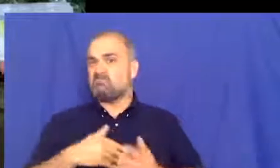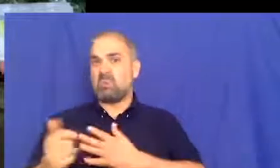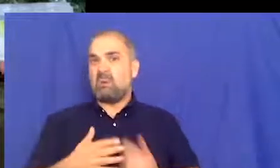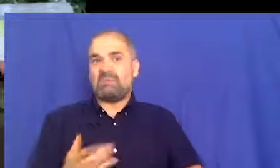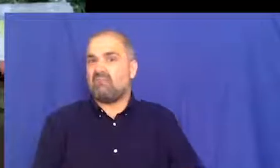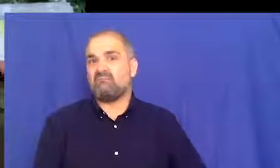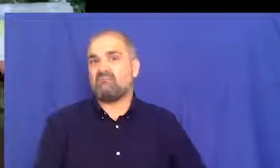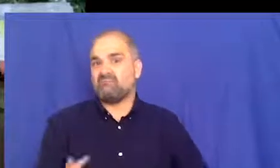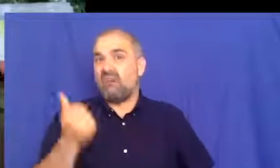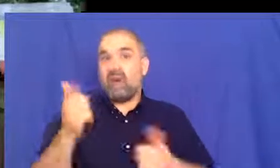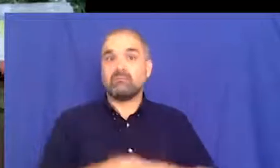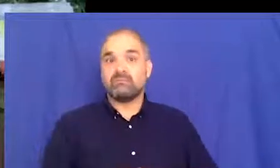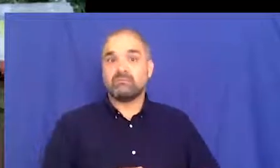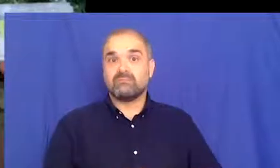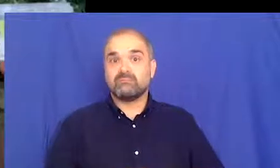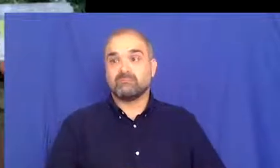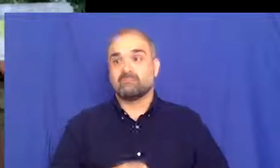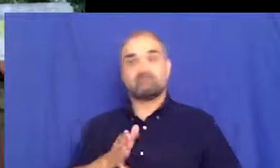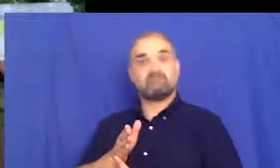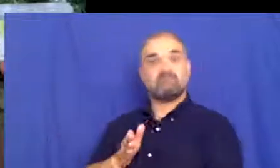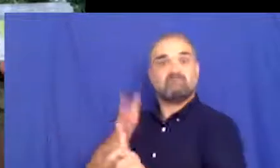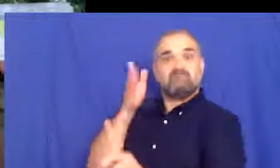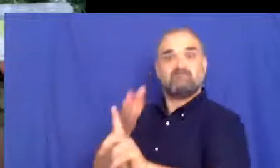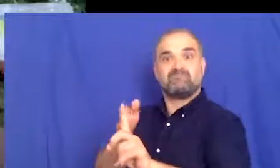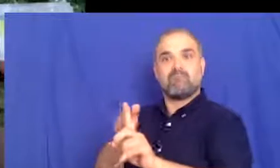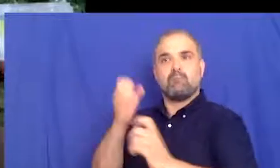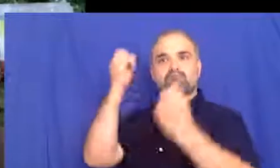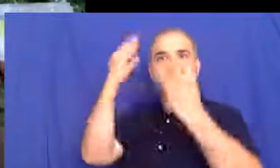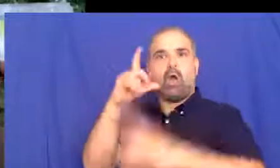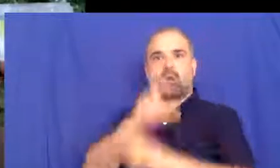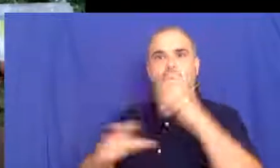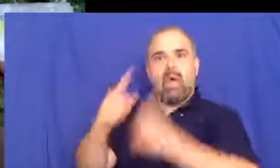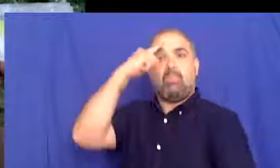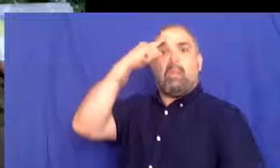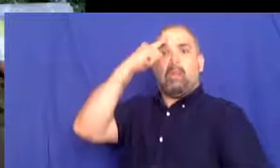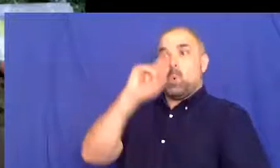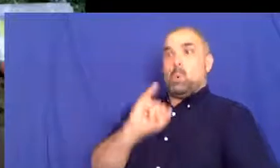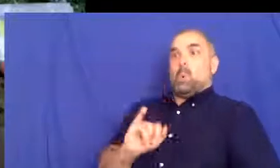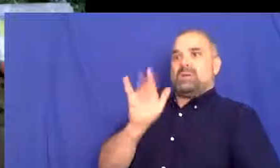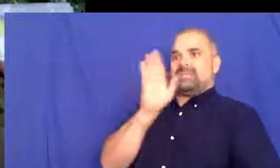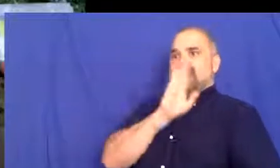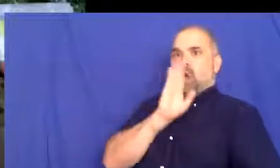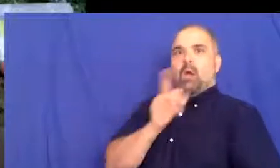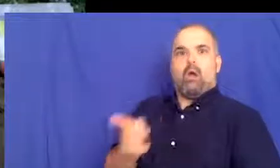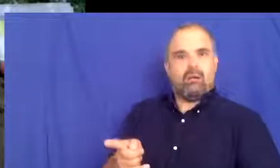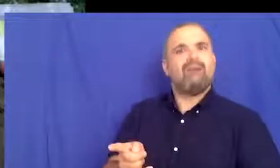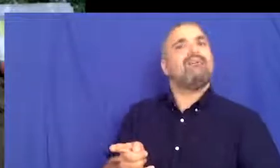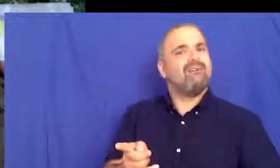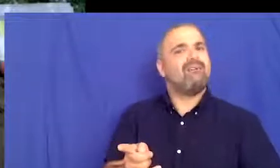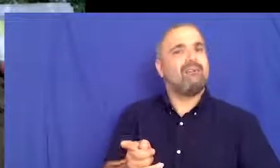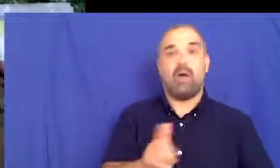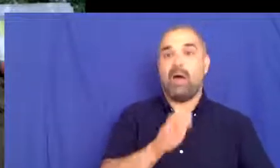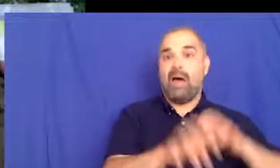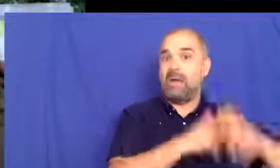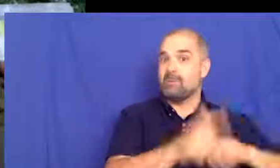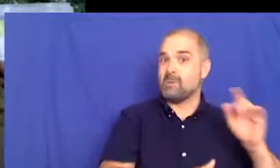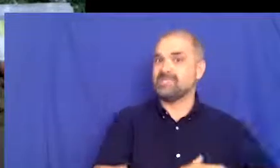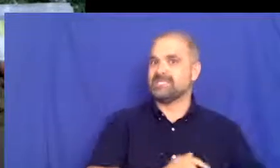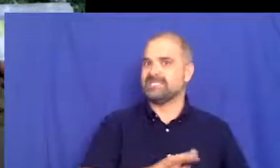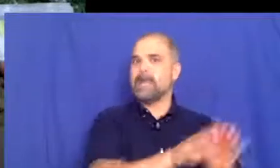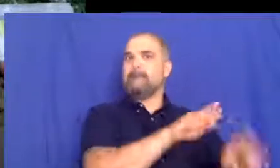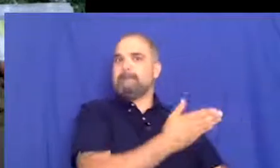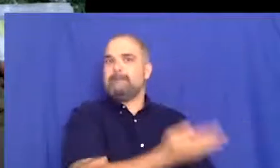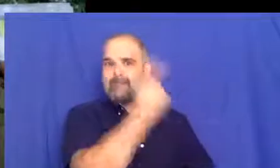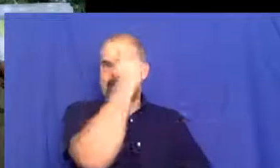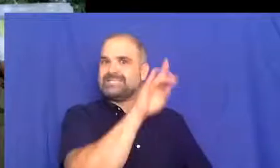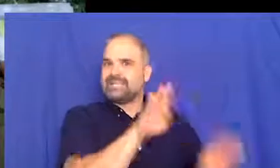skunk, it is a good thing. So when we see bright colours in amongst all of this, we think danger. And the animals will think